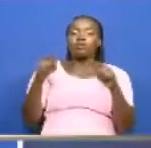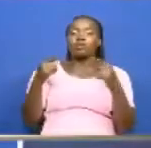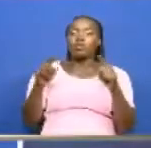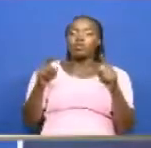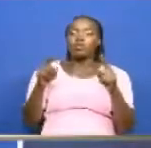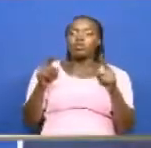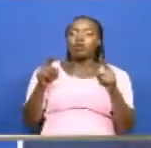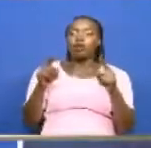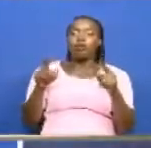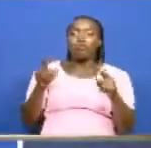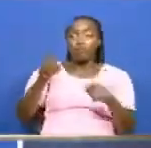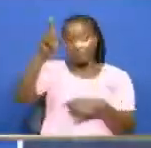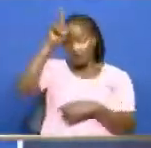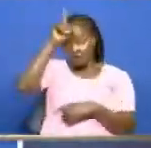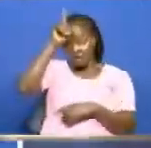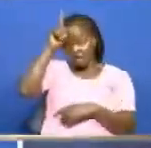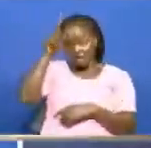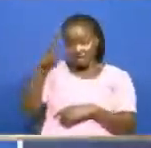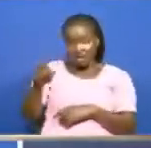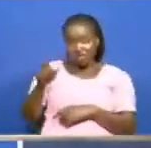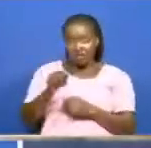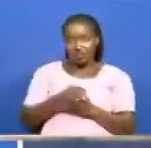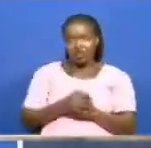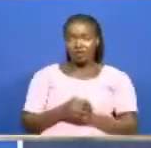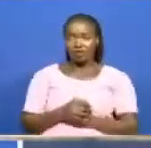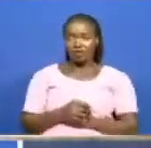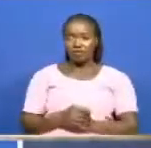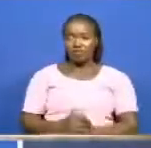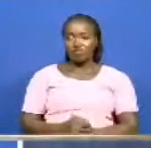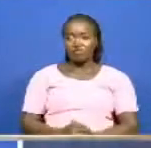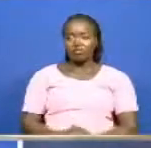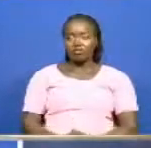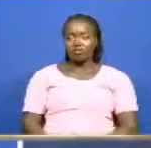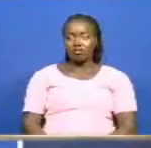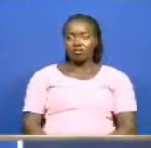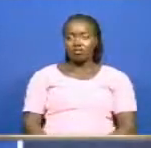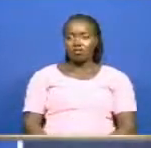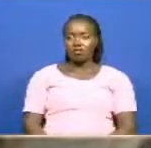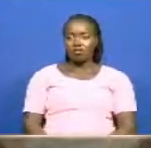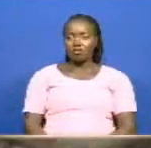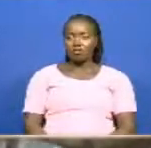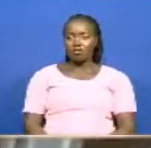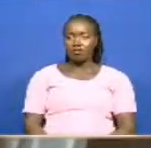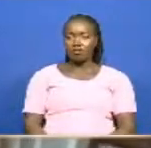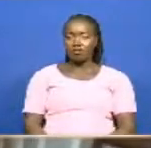of Kibuyuni. O'Brien Kiman for Business Insight.